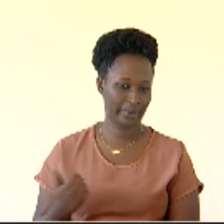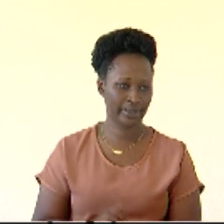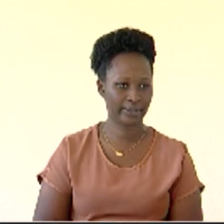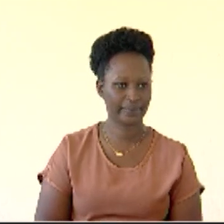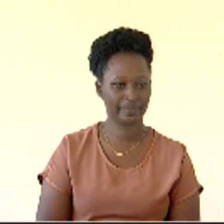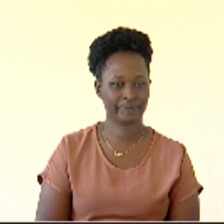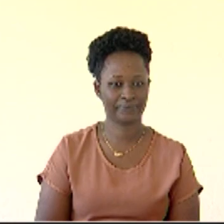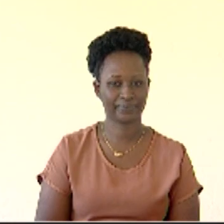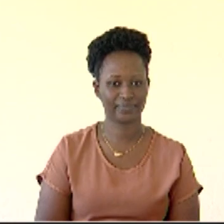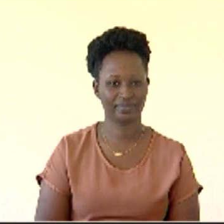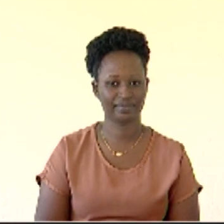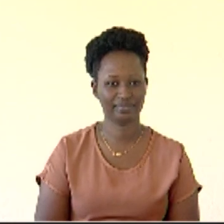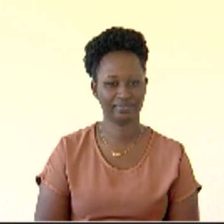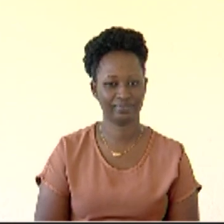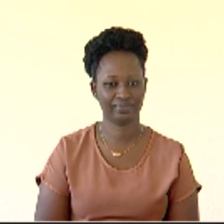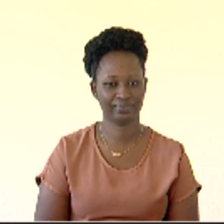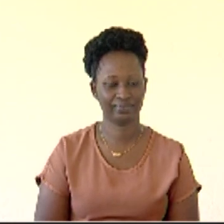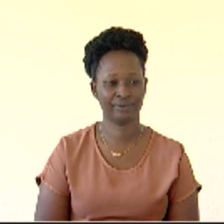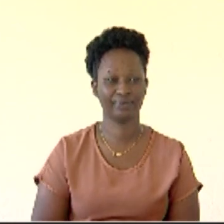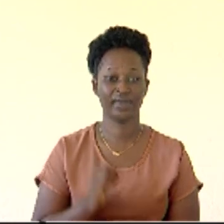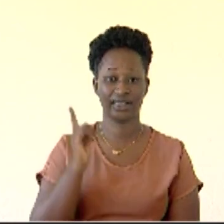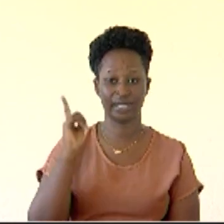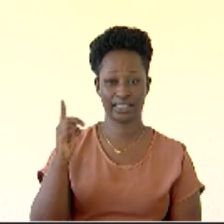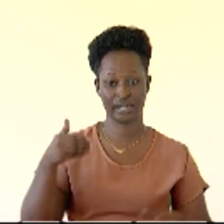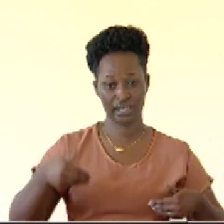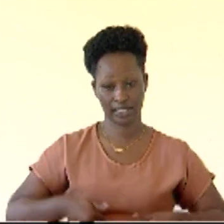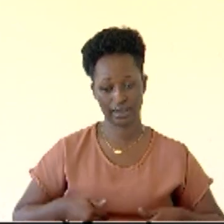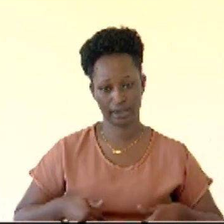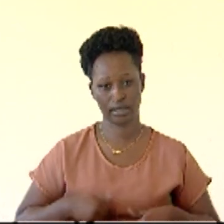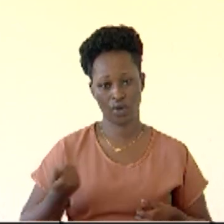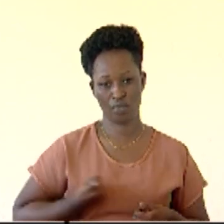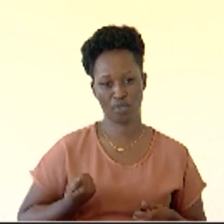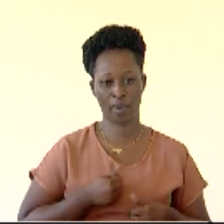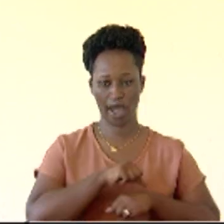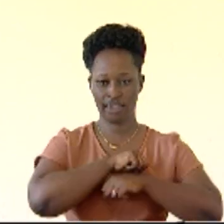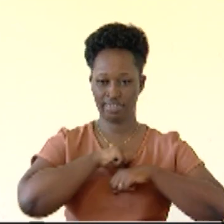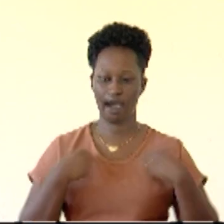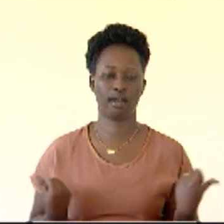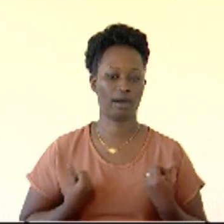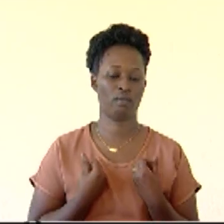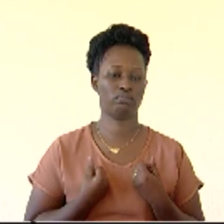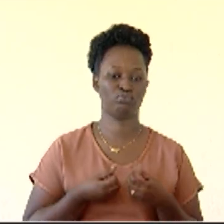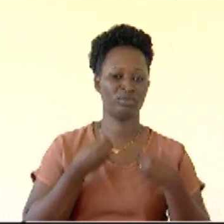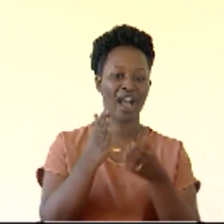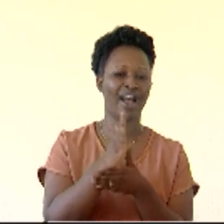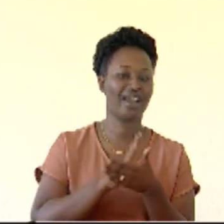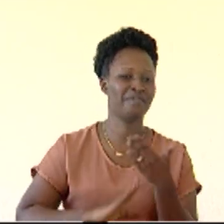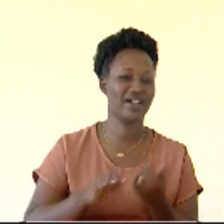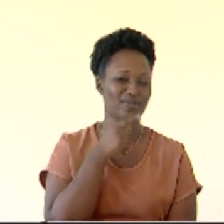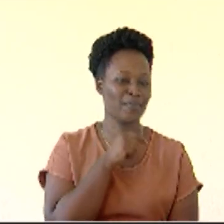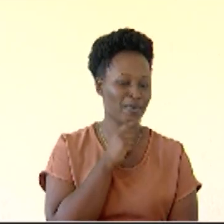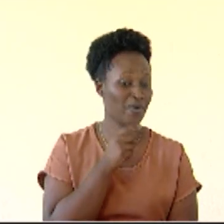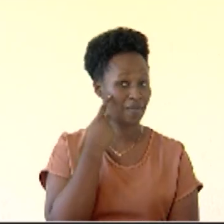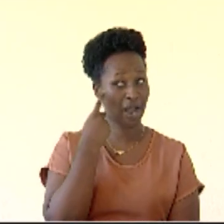All right. That is teenager, a girl refusing advance from the boy. See the